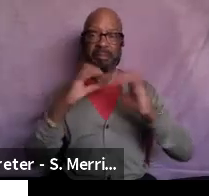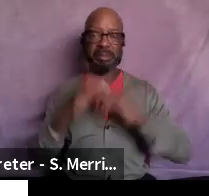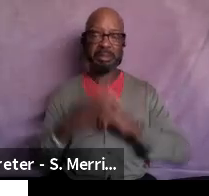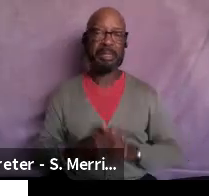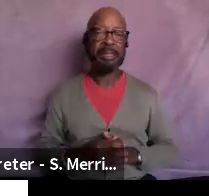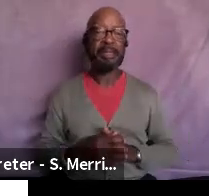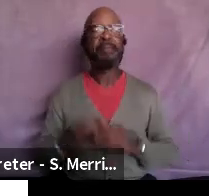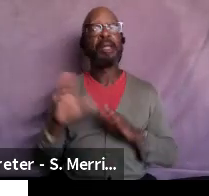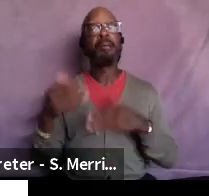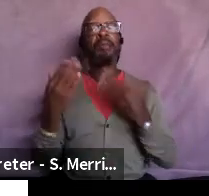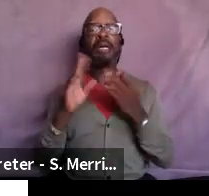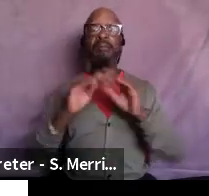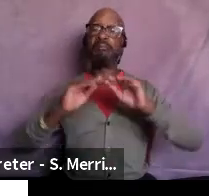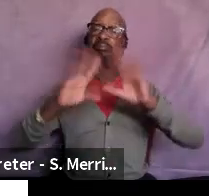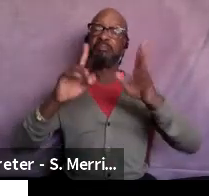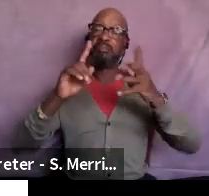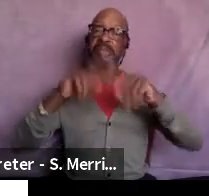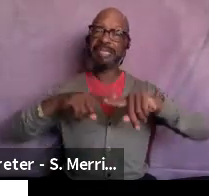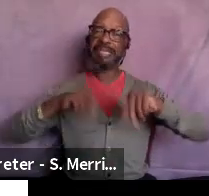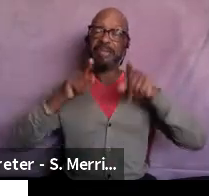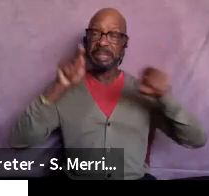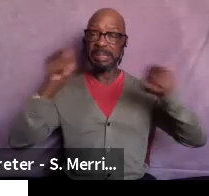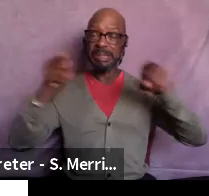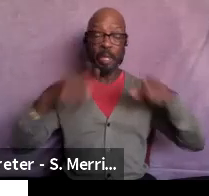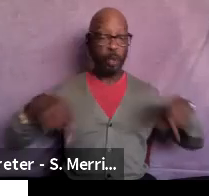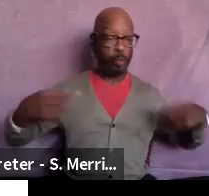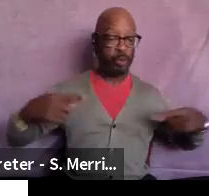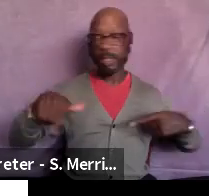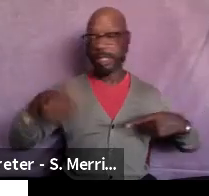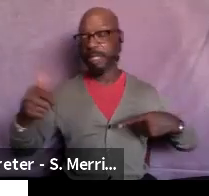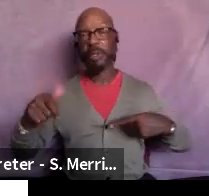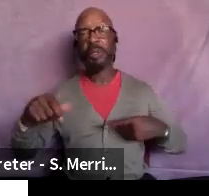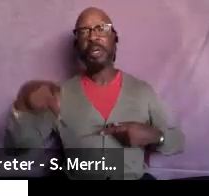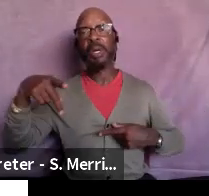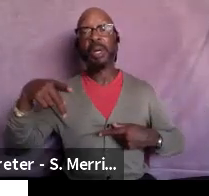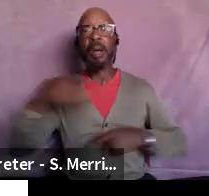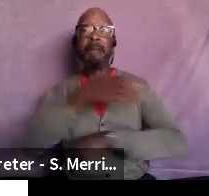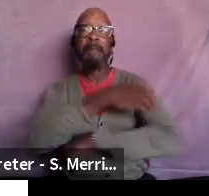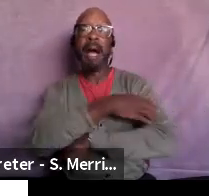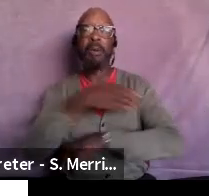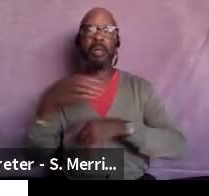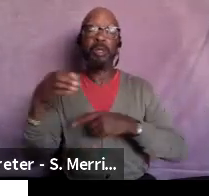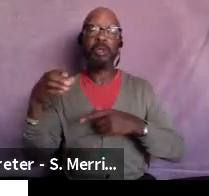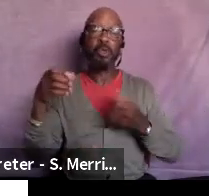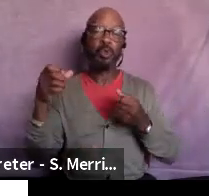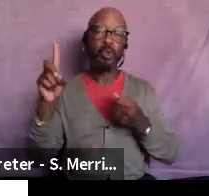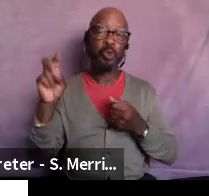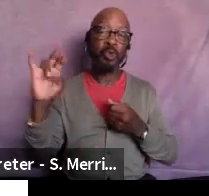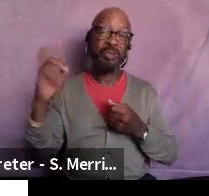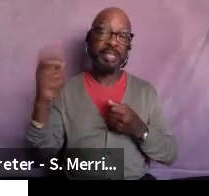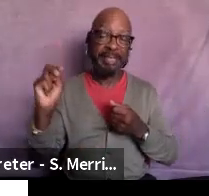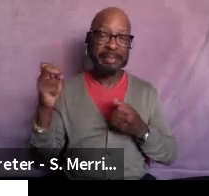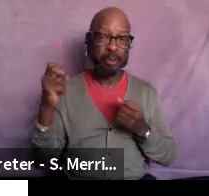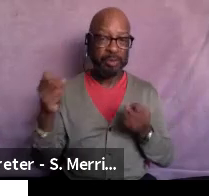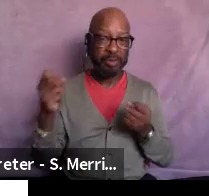provides distinctions between wheelchairs and other power-driven mobility devices, and it adds standards